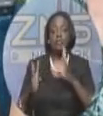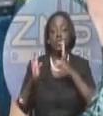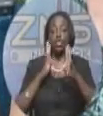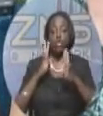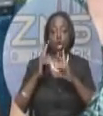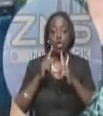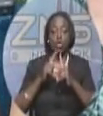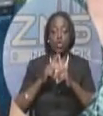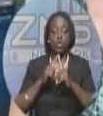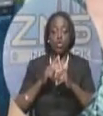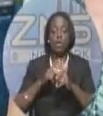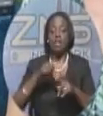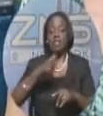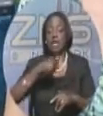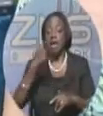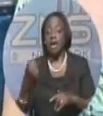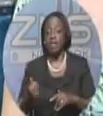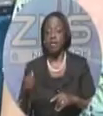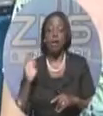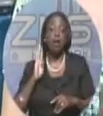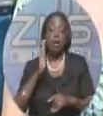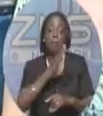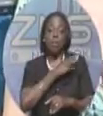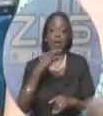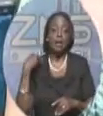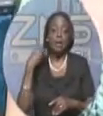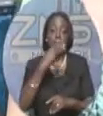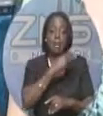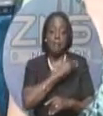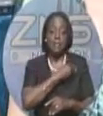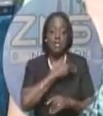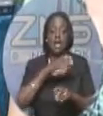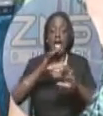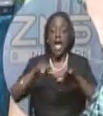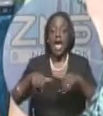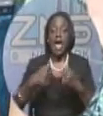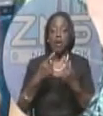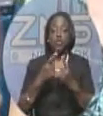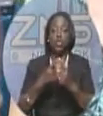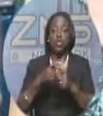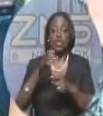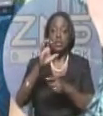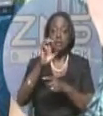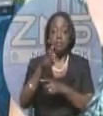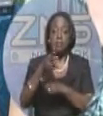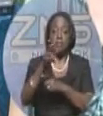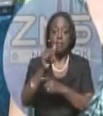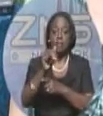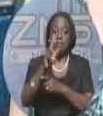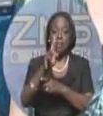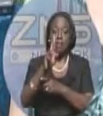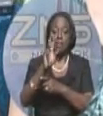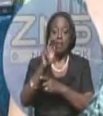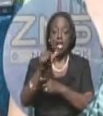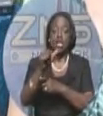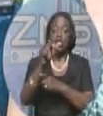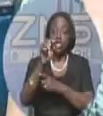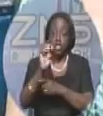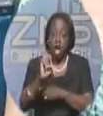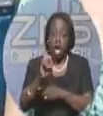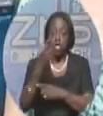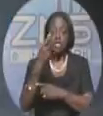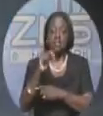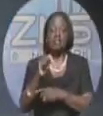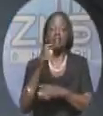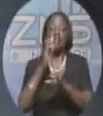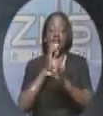could install future facilities like this to charge vehicles in our public parks throughout New Providence and even